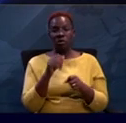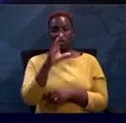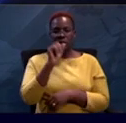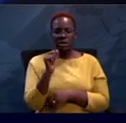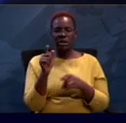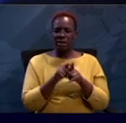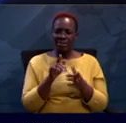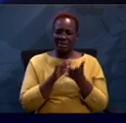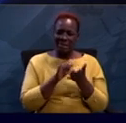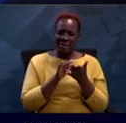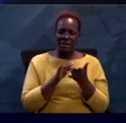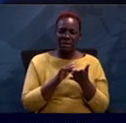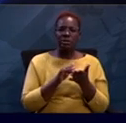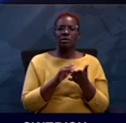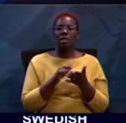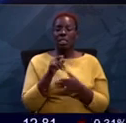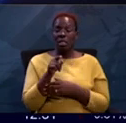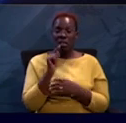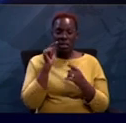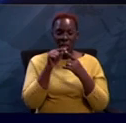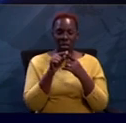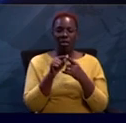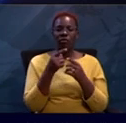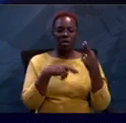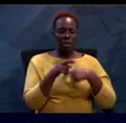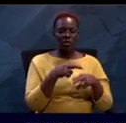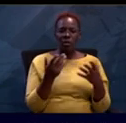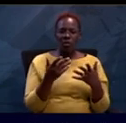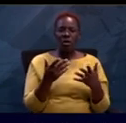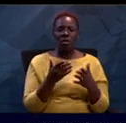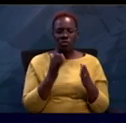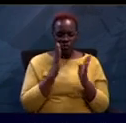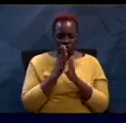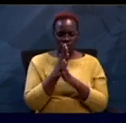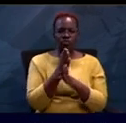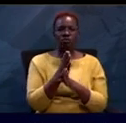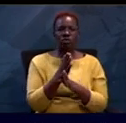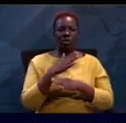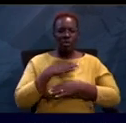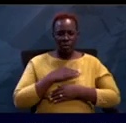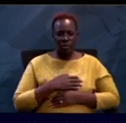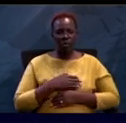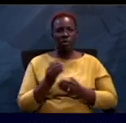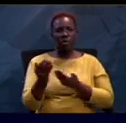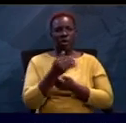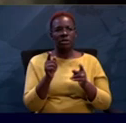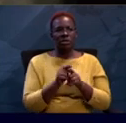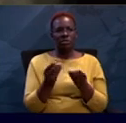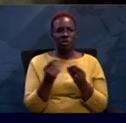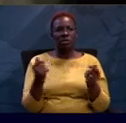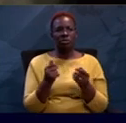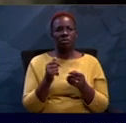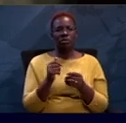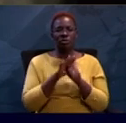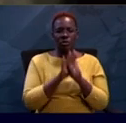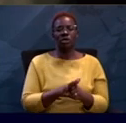has emphasized that the sole purpose of the reforms is to streamline green leaf collection and curb exploitation of